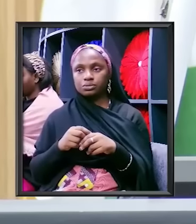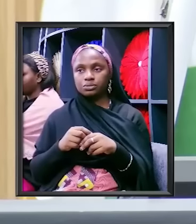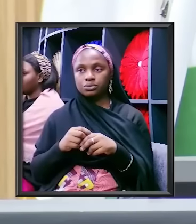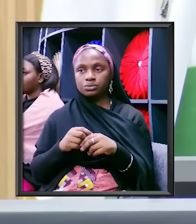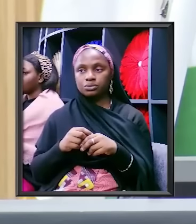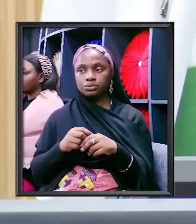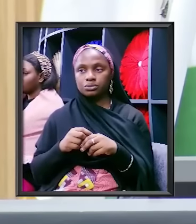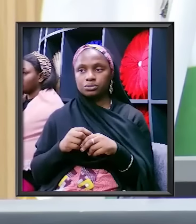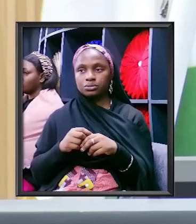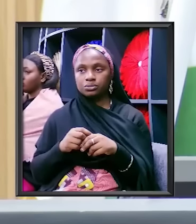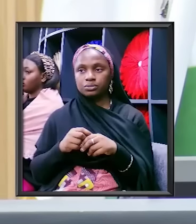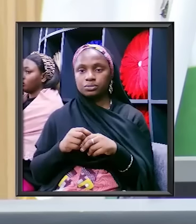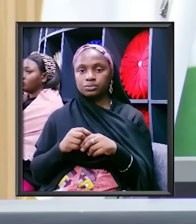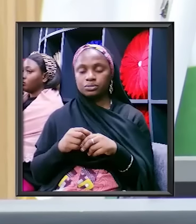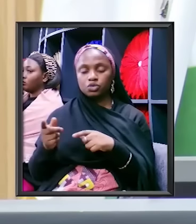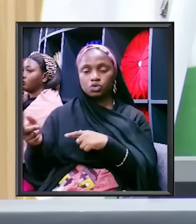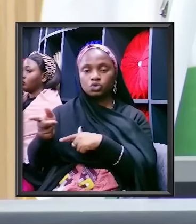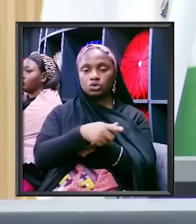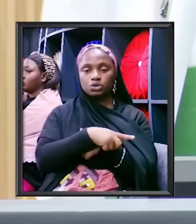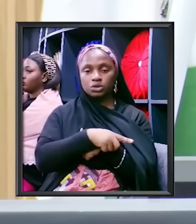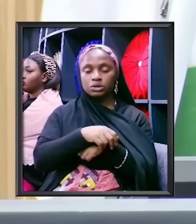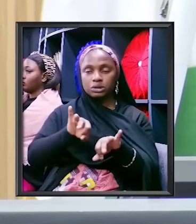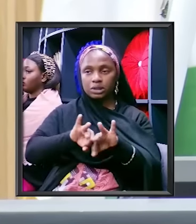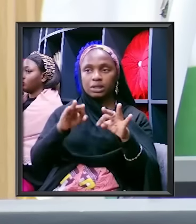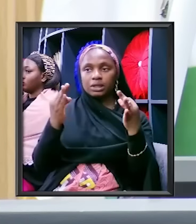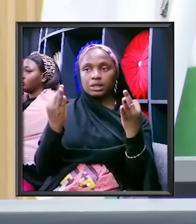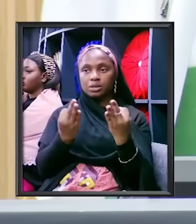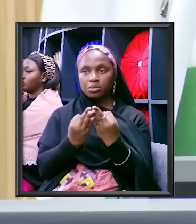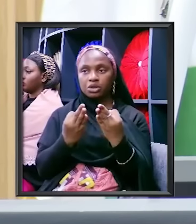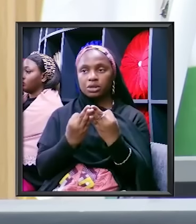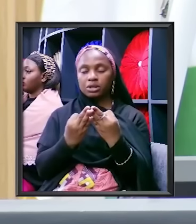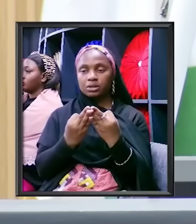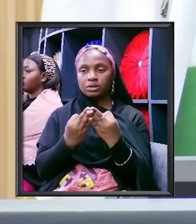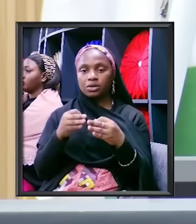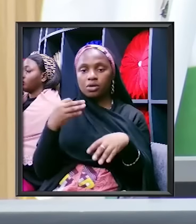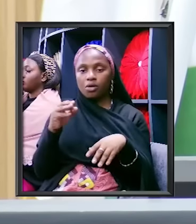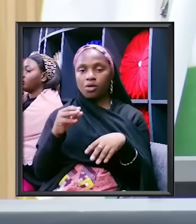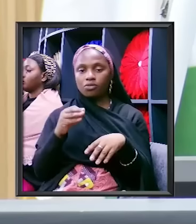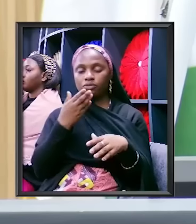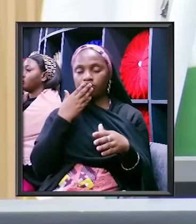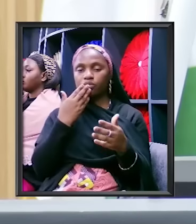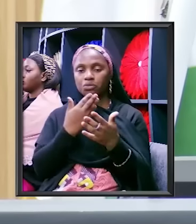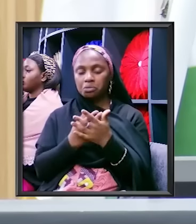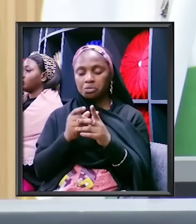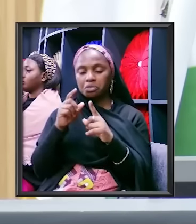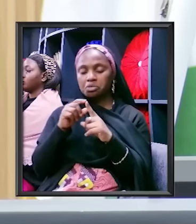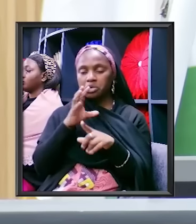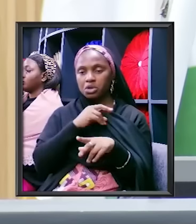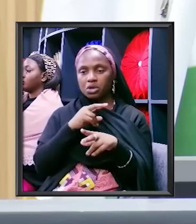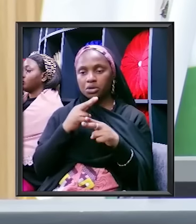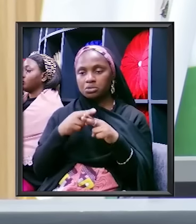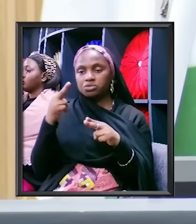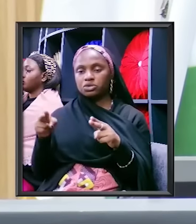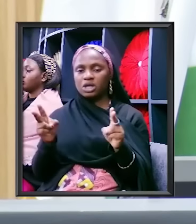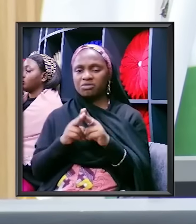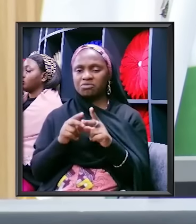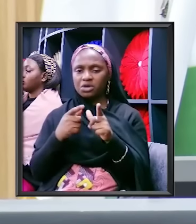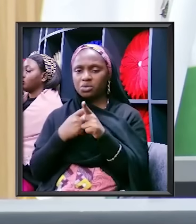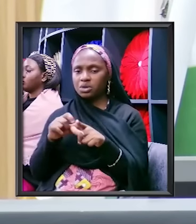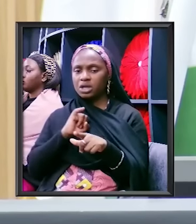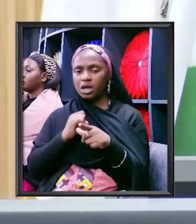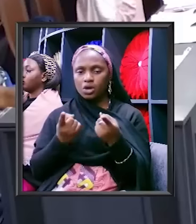importance of motivation and reward. Who you carry come? Thank you, consultant Ike. Very quickly, I